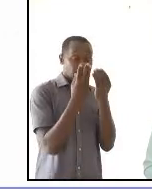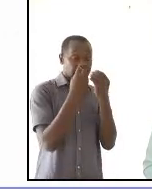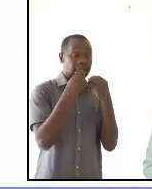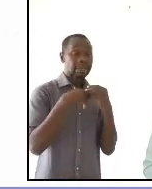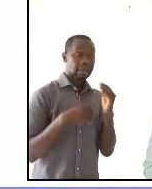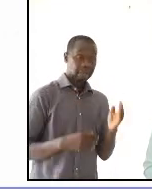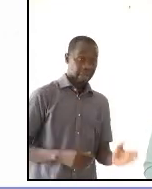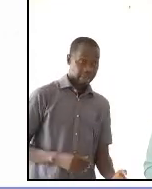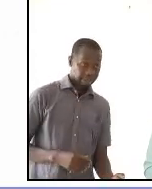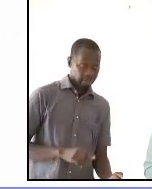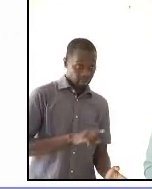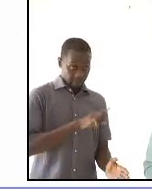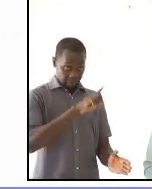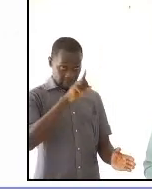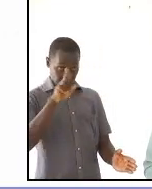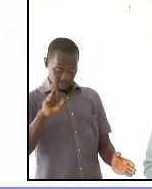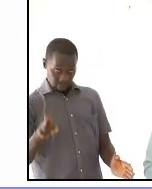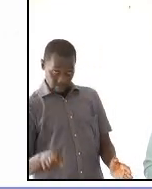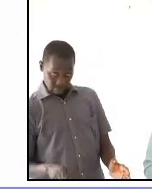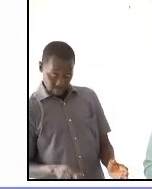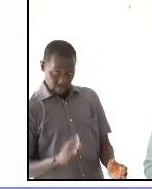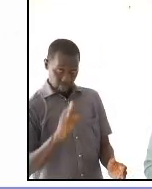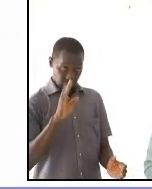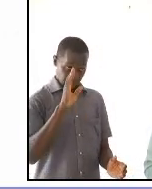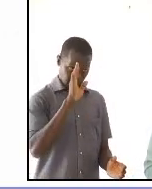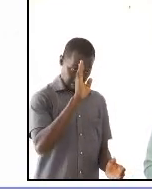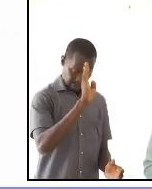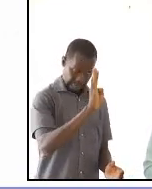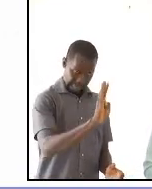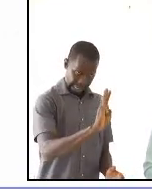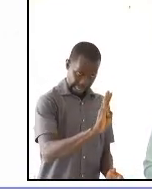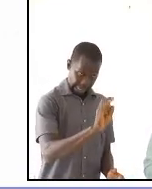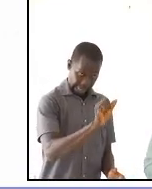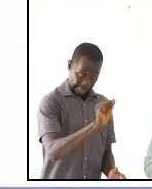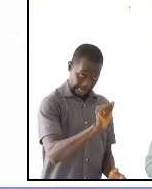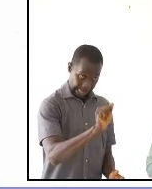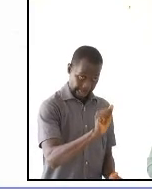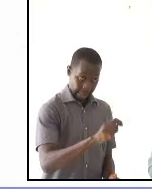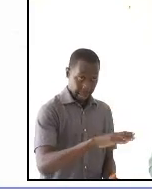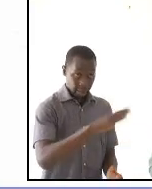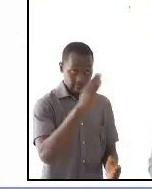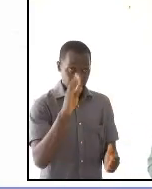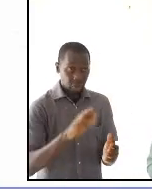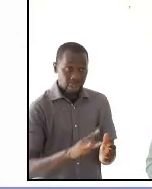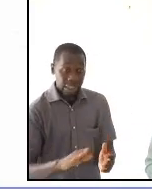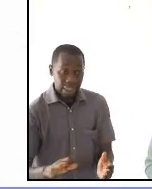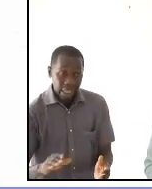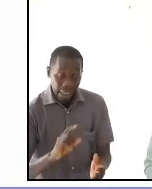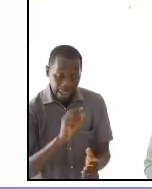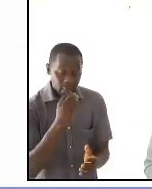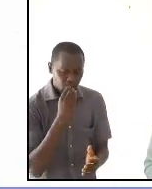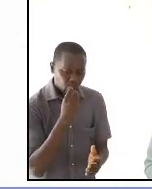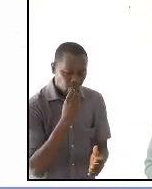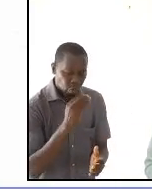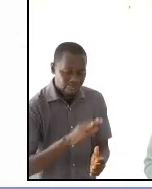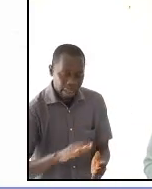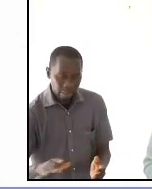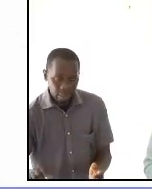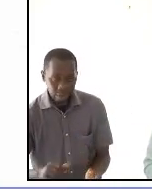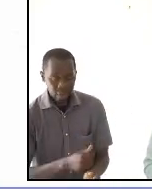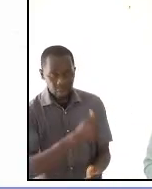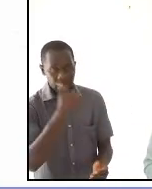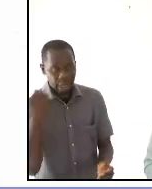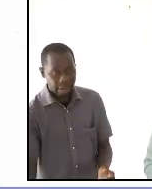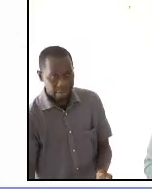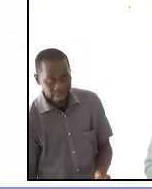the left, it goes through the tube A, and then it passes through the lime water, goes out of the tube,